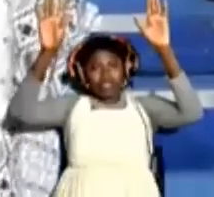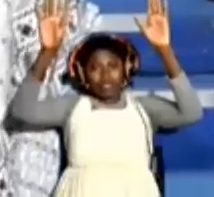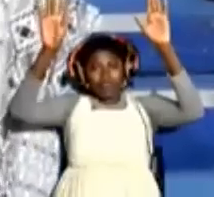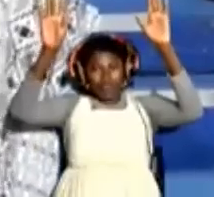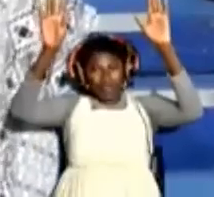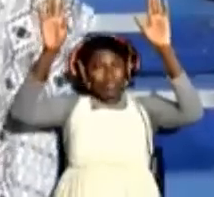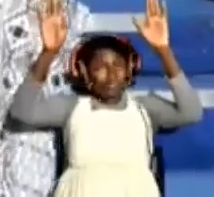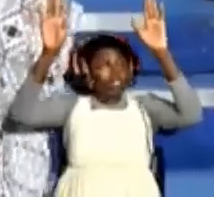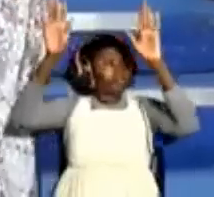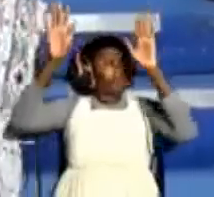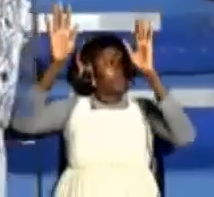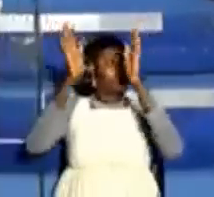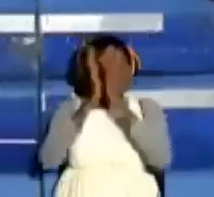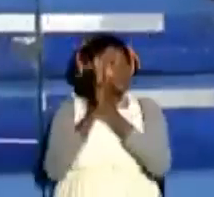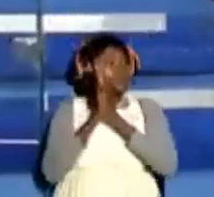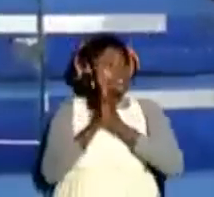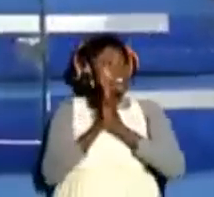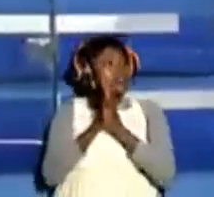No.